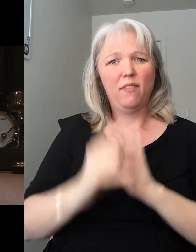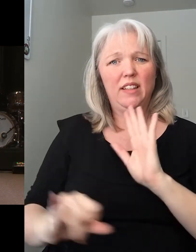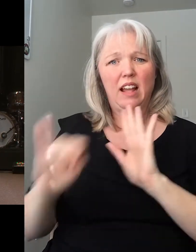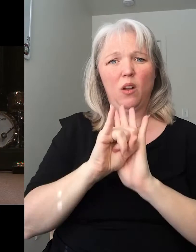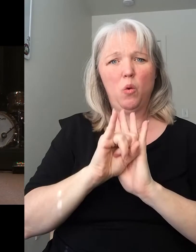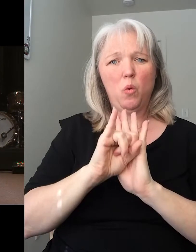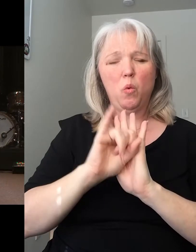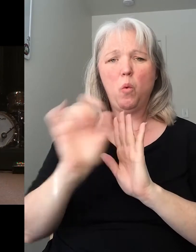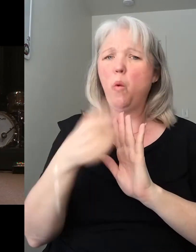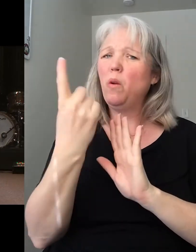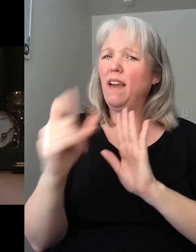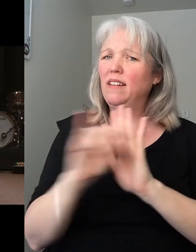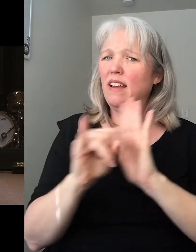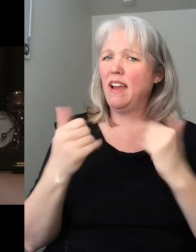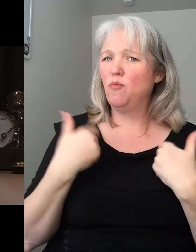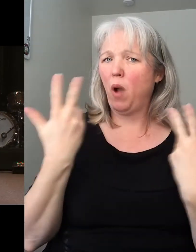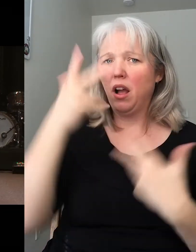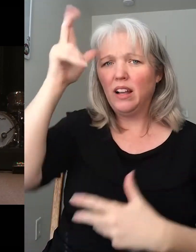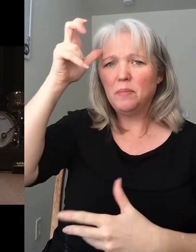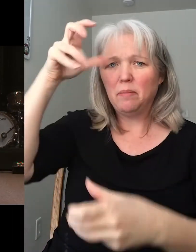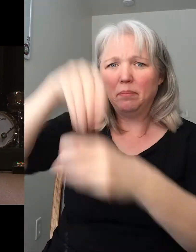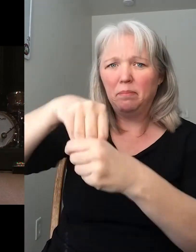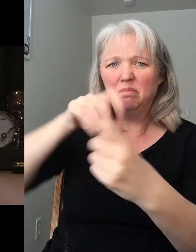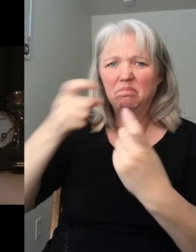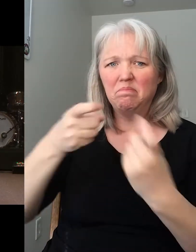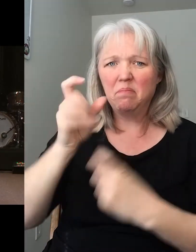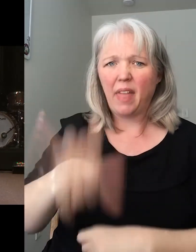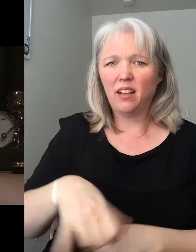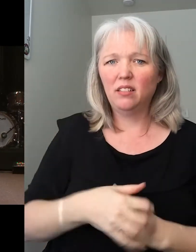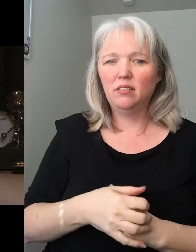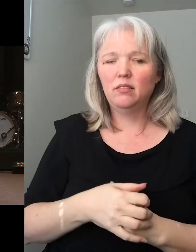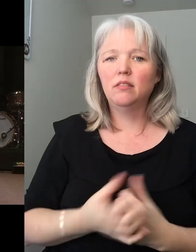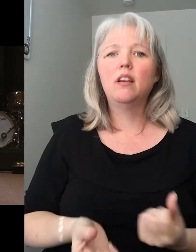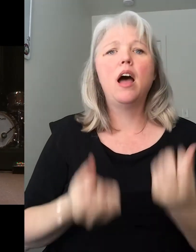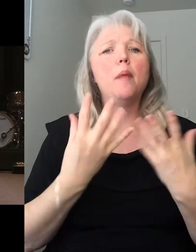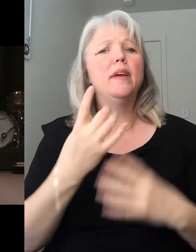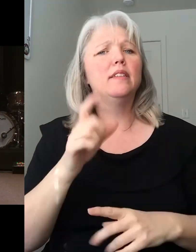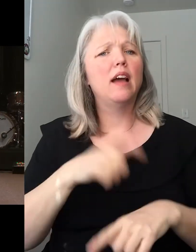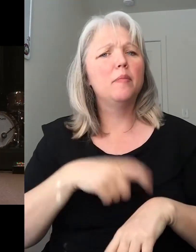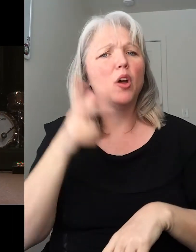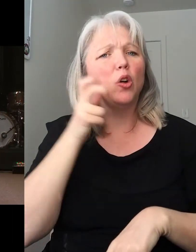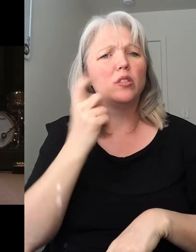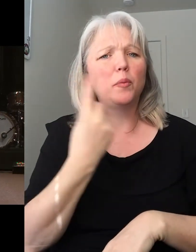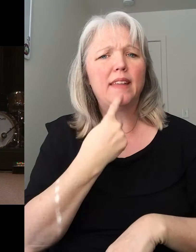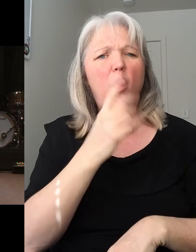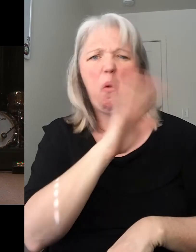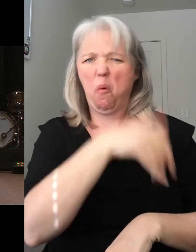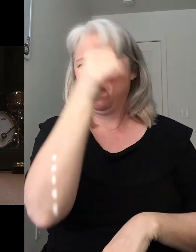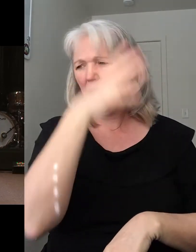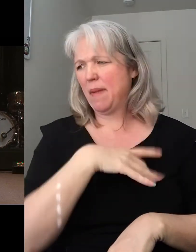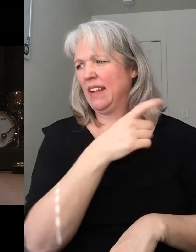for his affliction. How many times have I heard somebody say, that man's an addict?